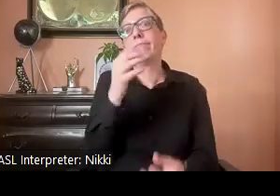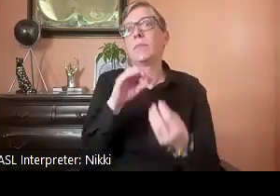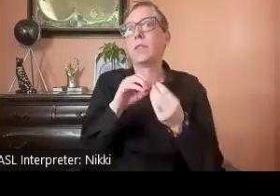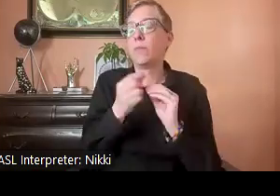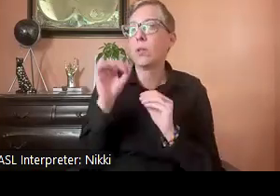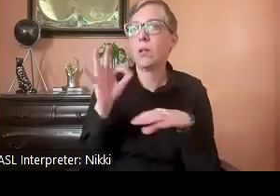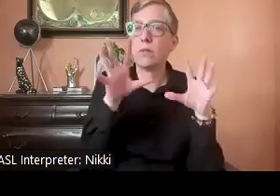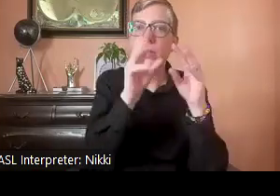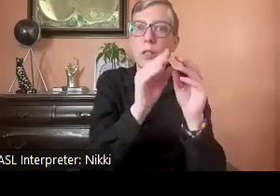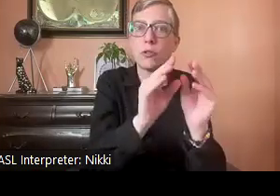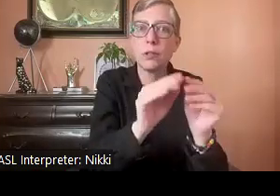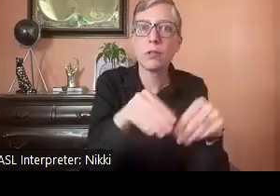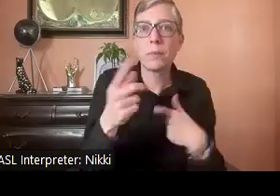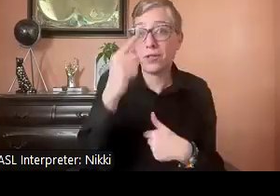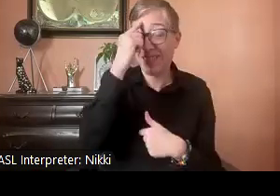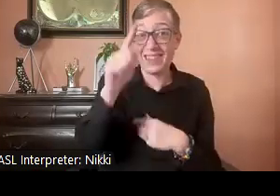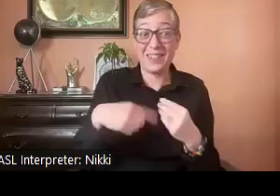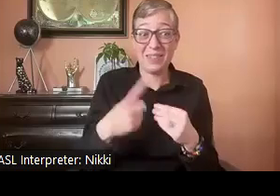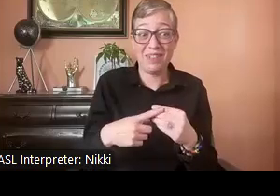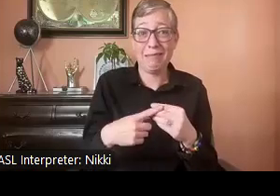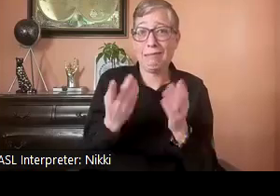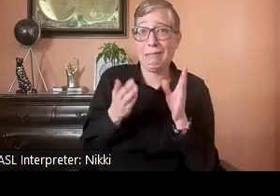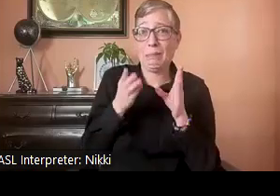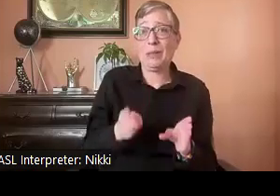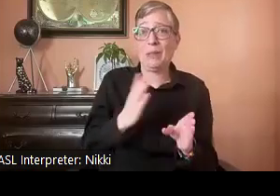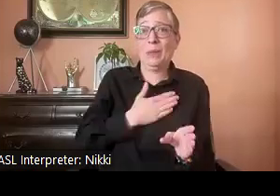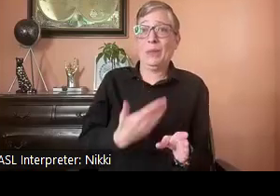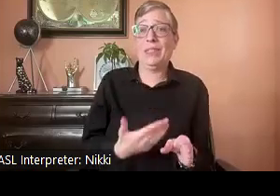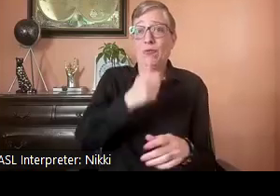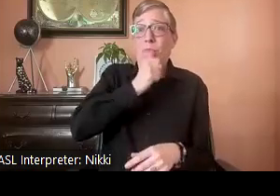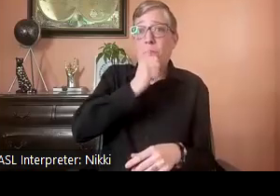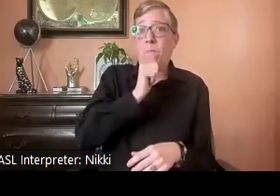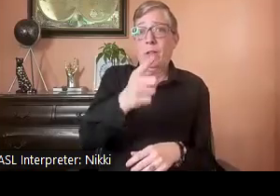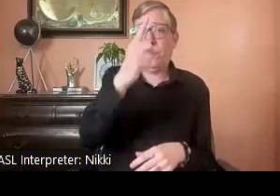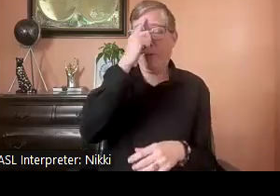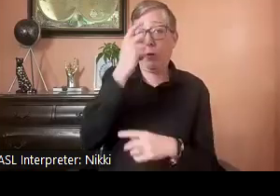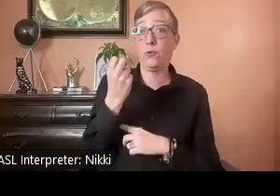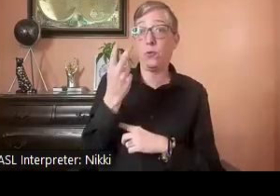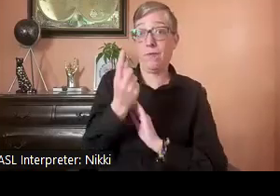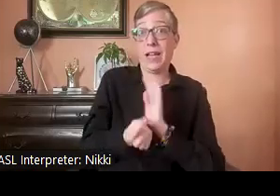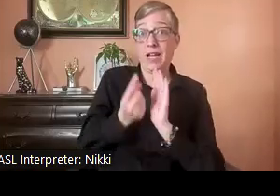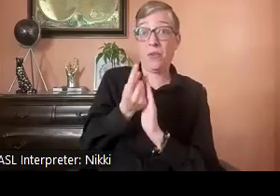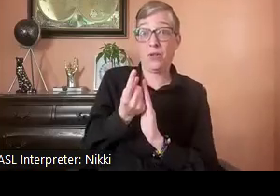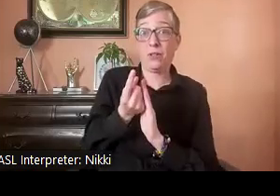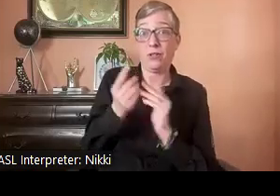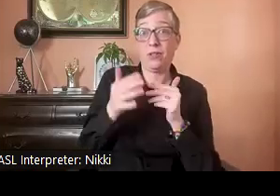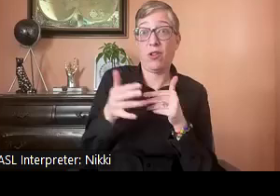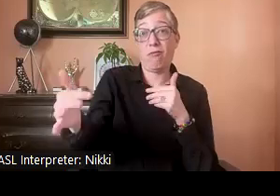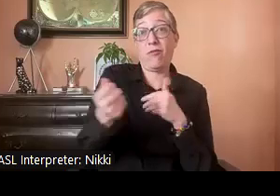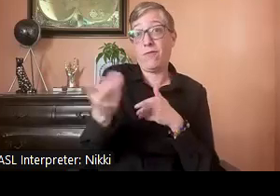to tolerate you for 12 hours over several weeks, which is a huge assumption,